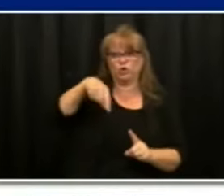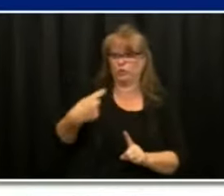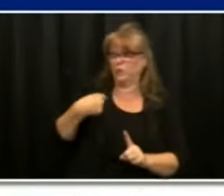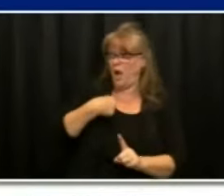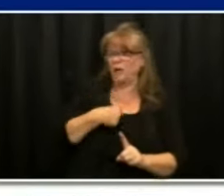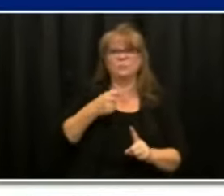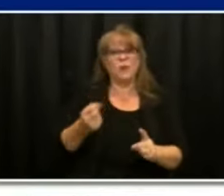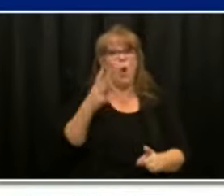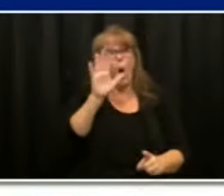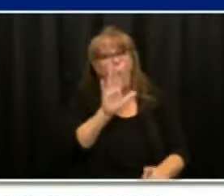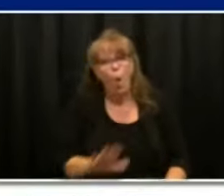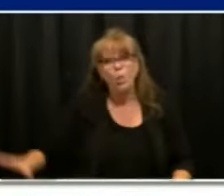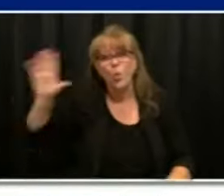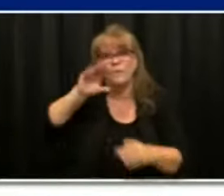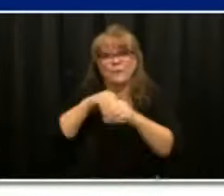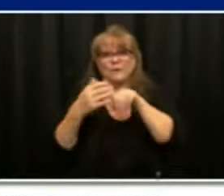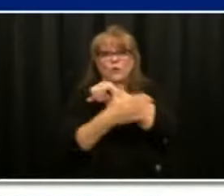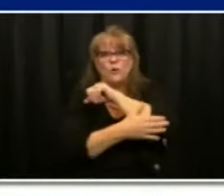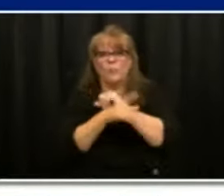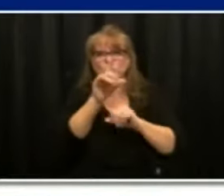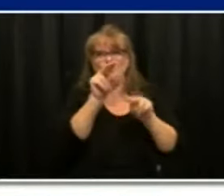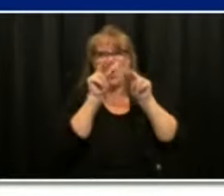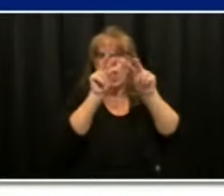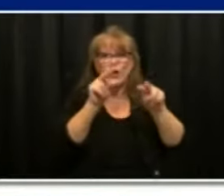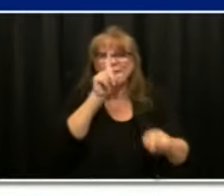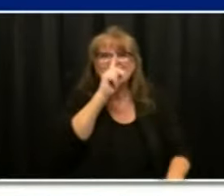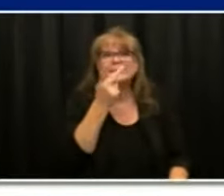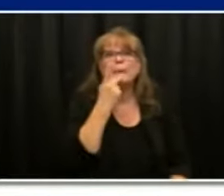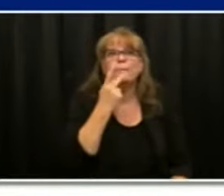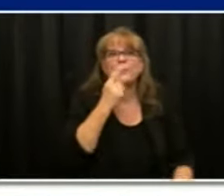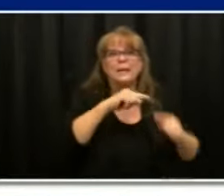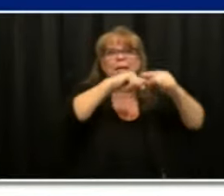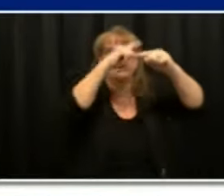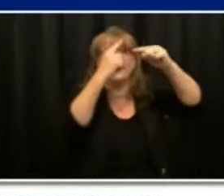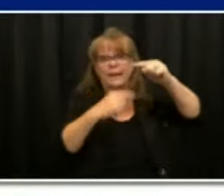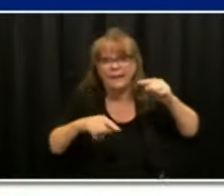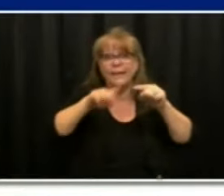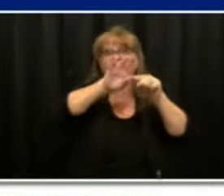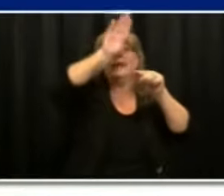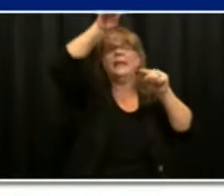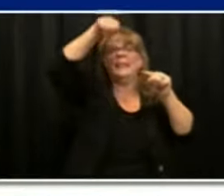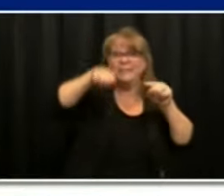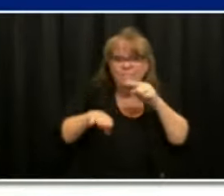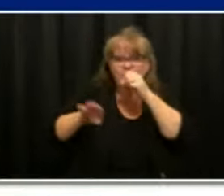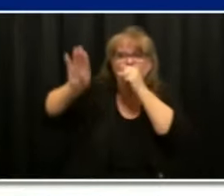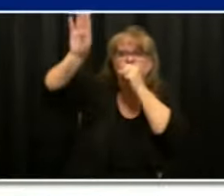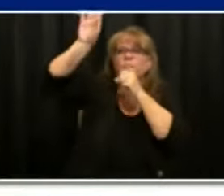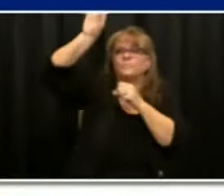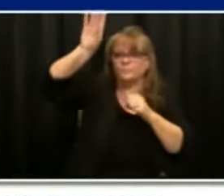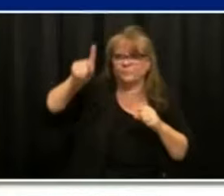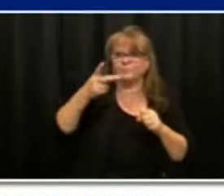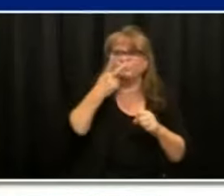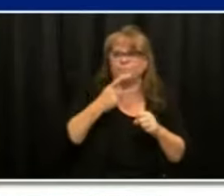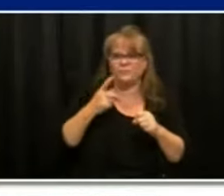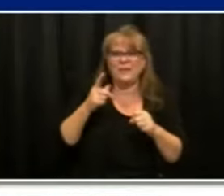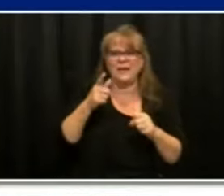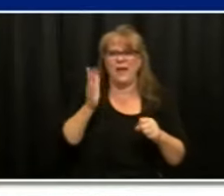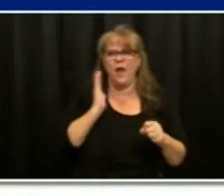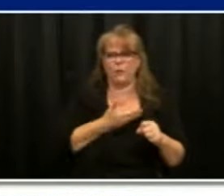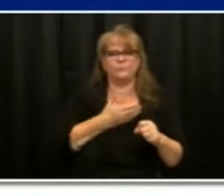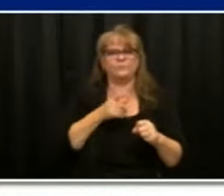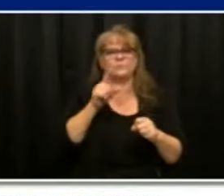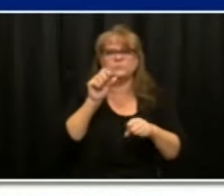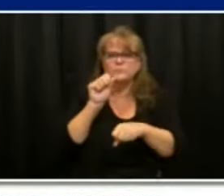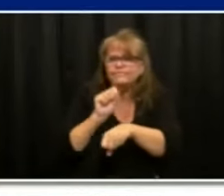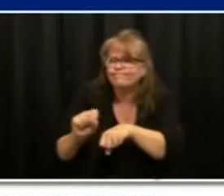in Colorado in light pink and our 7-day average case numbers in dark pink. You can see that we have had 3 waves of